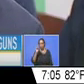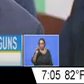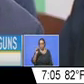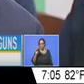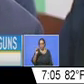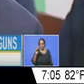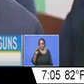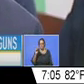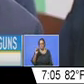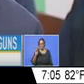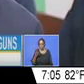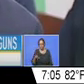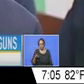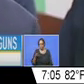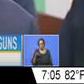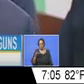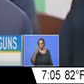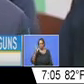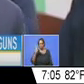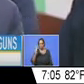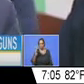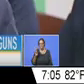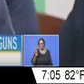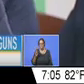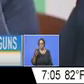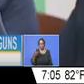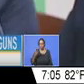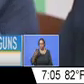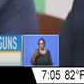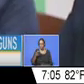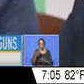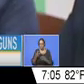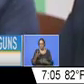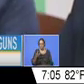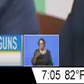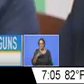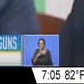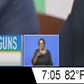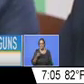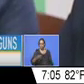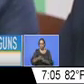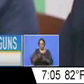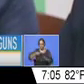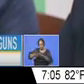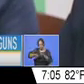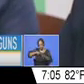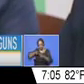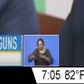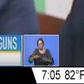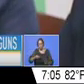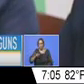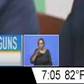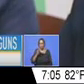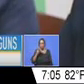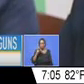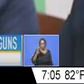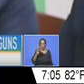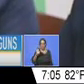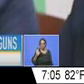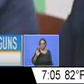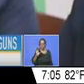1,486 pistols, 316 shotguns, 234 revolvers, 148